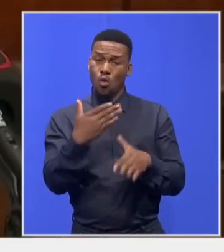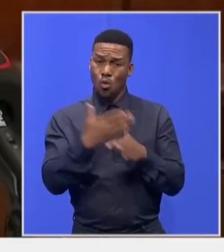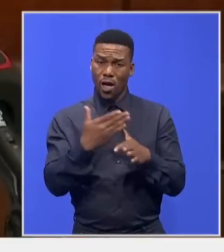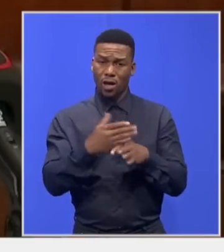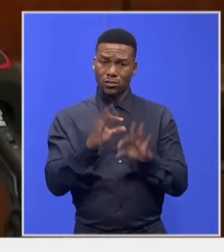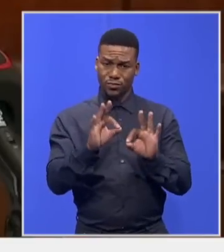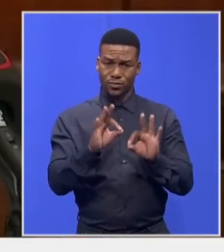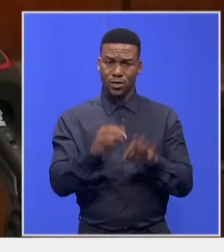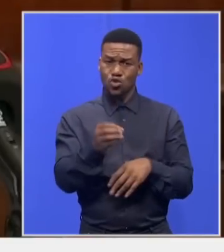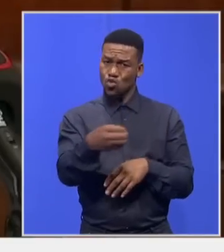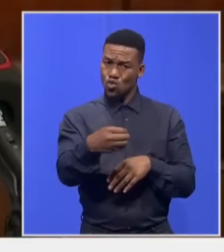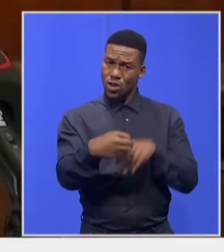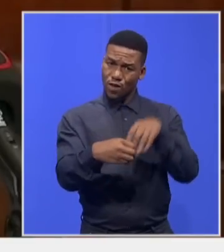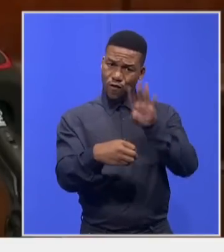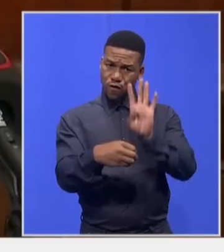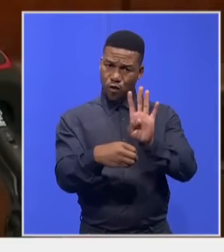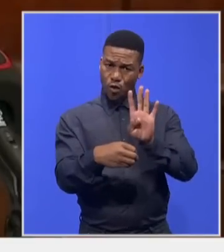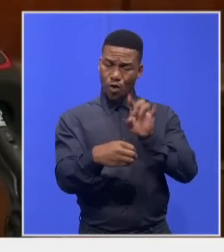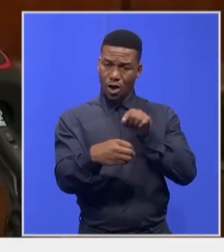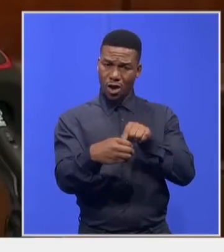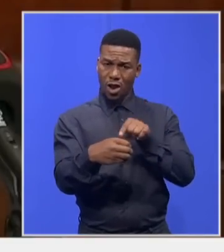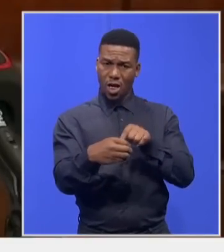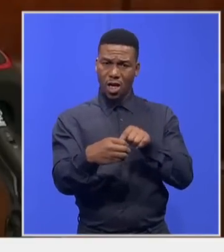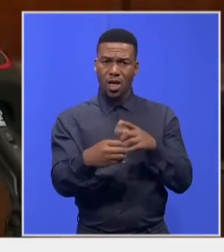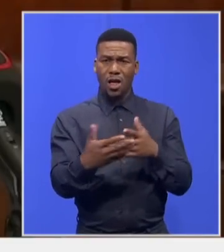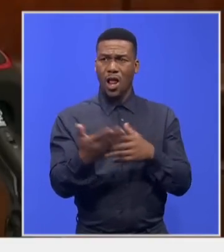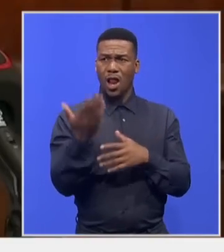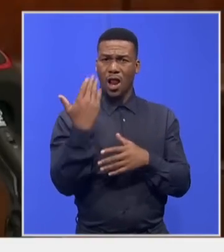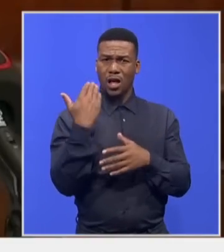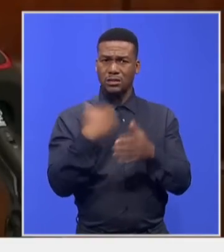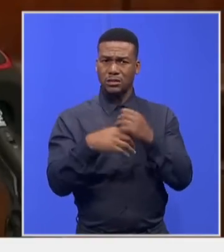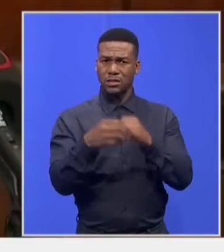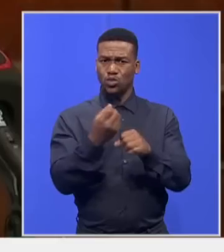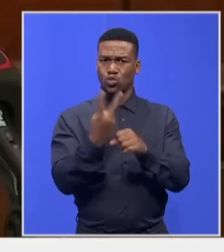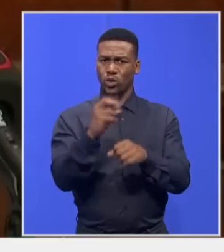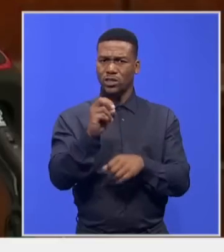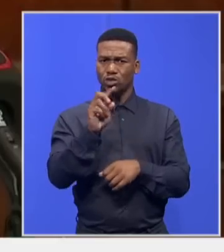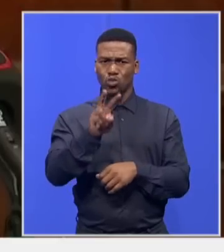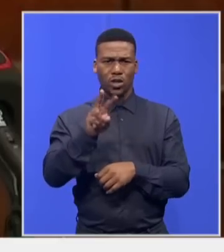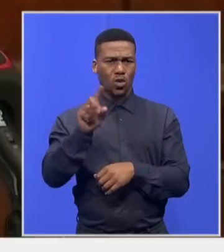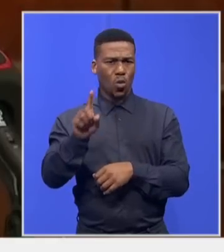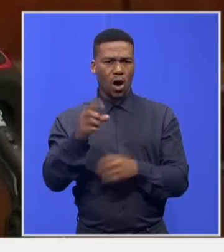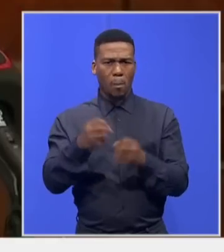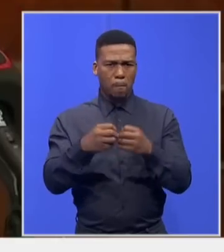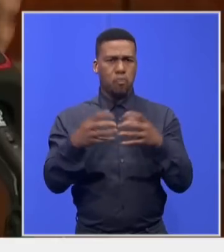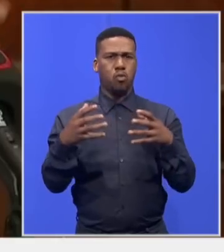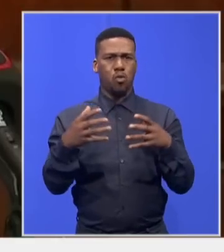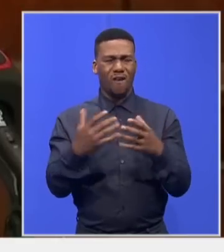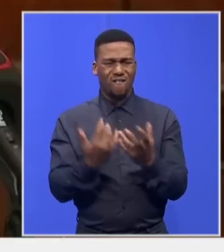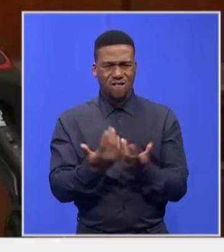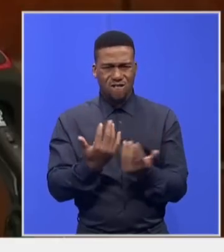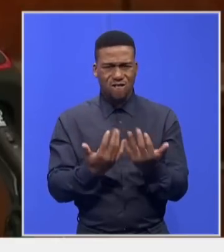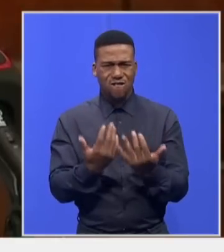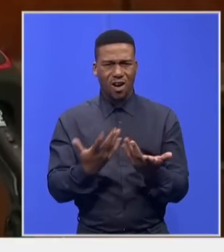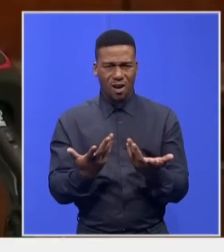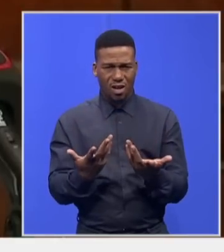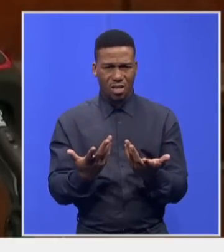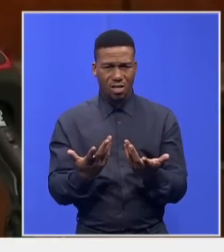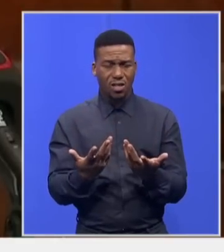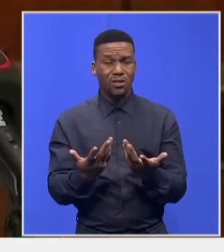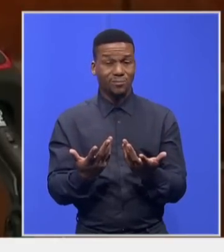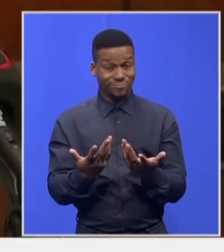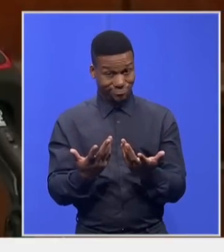I think there was a fire in August of 2021. And what is regrettable is that this unit is yet